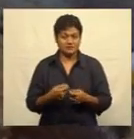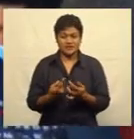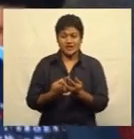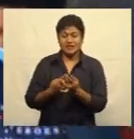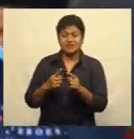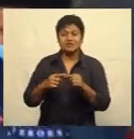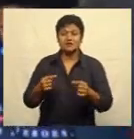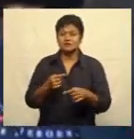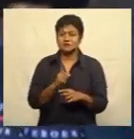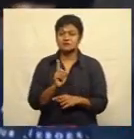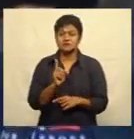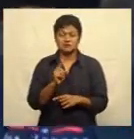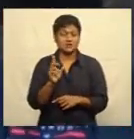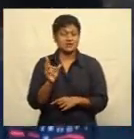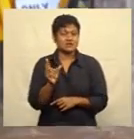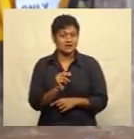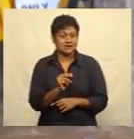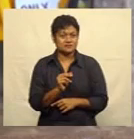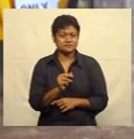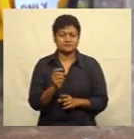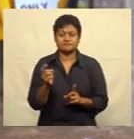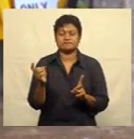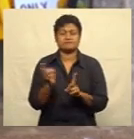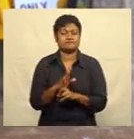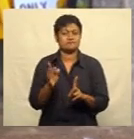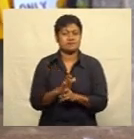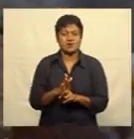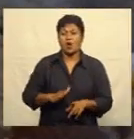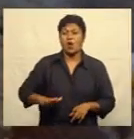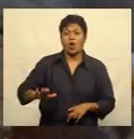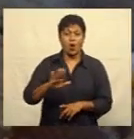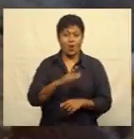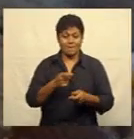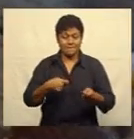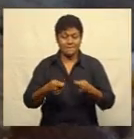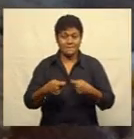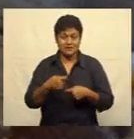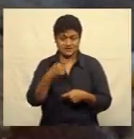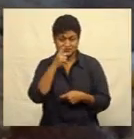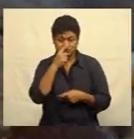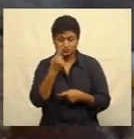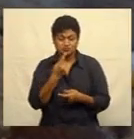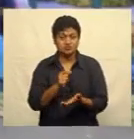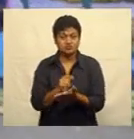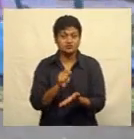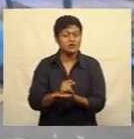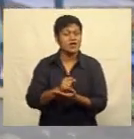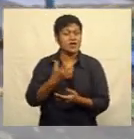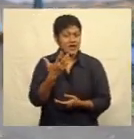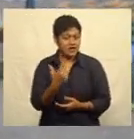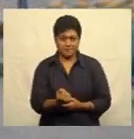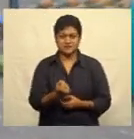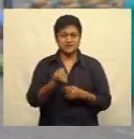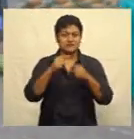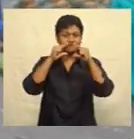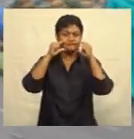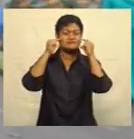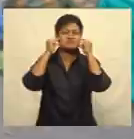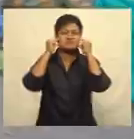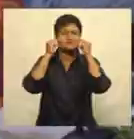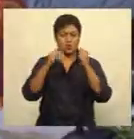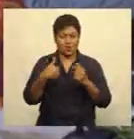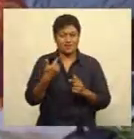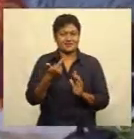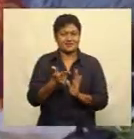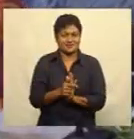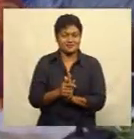it's mandatory now, it's compulsory that all market vendors have to have masks all the time. The market vendors have welcomed the